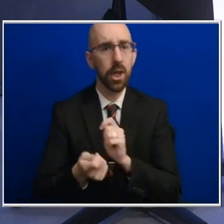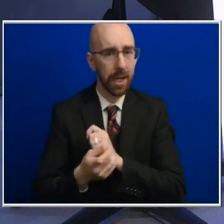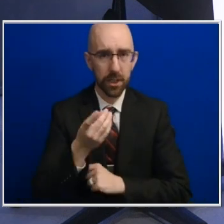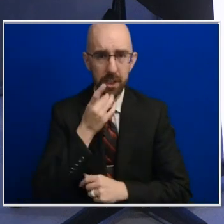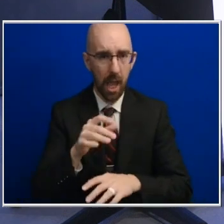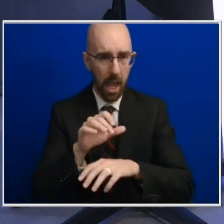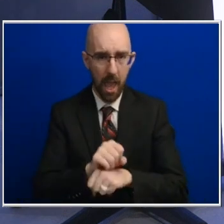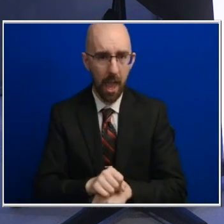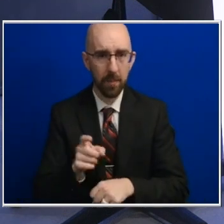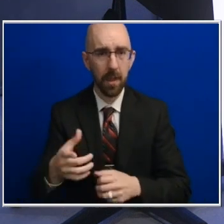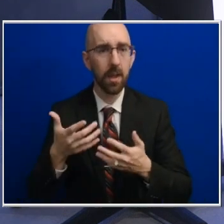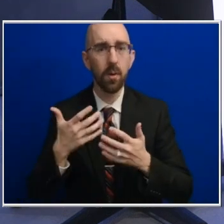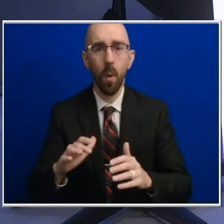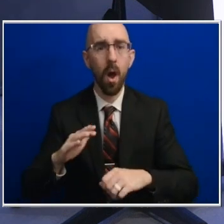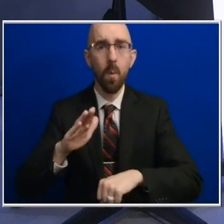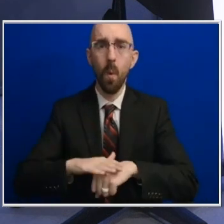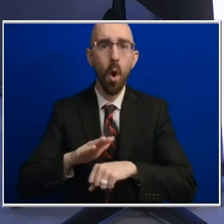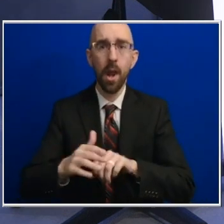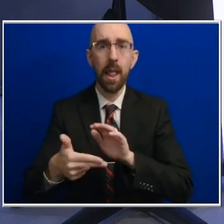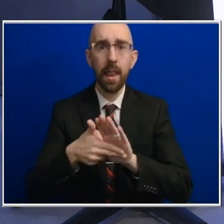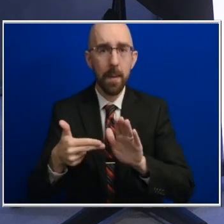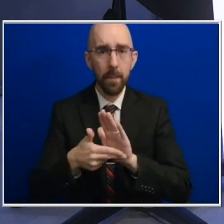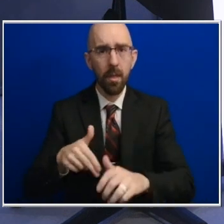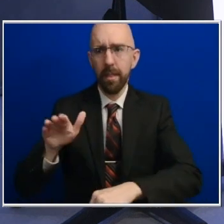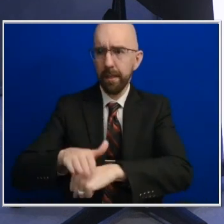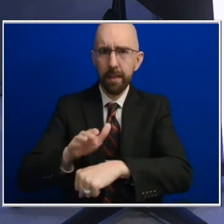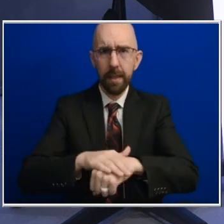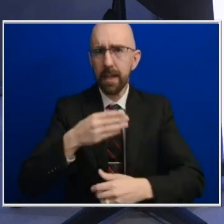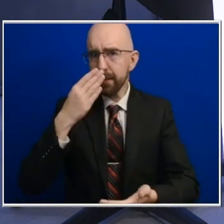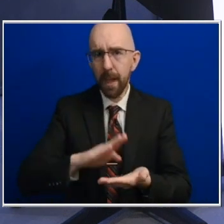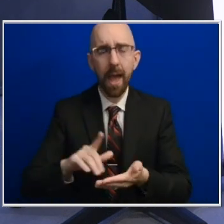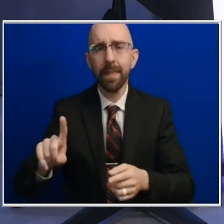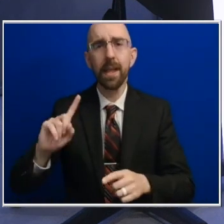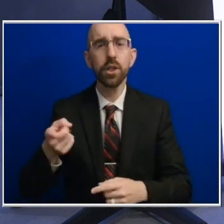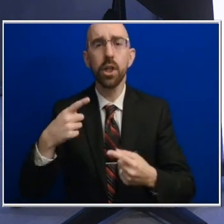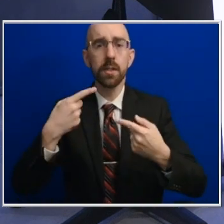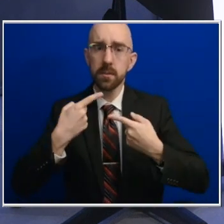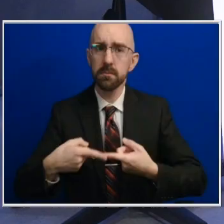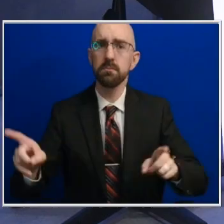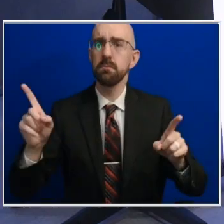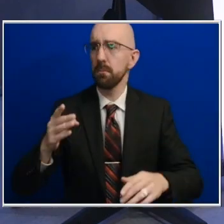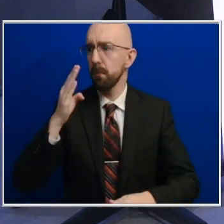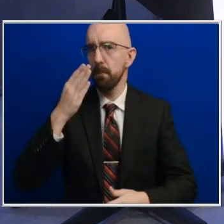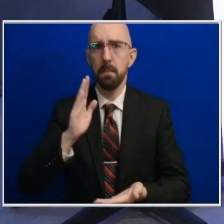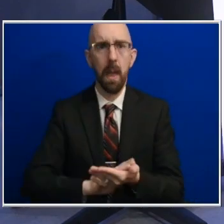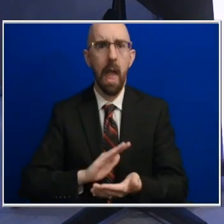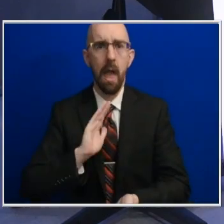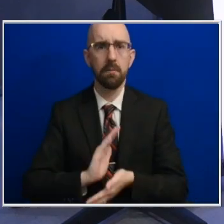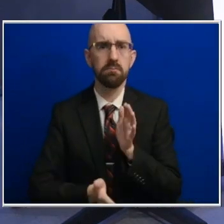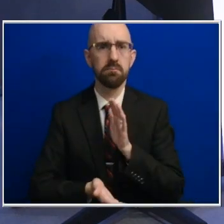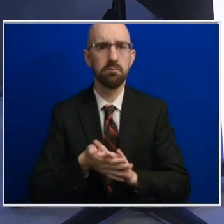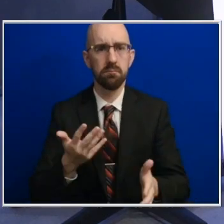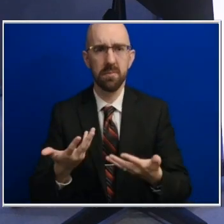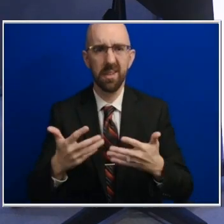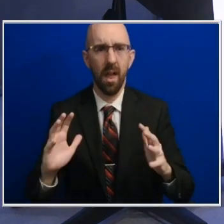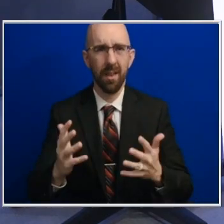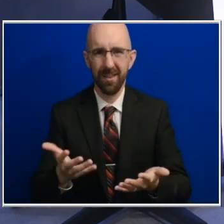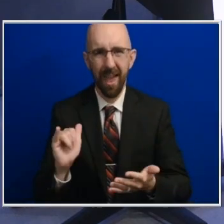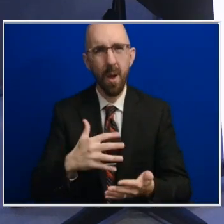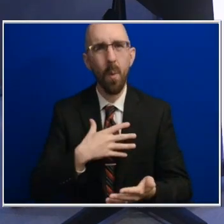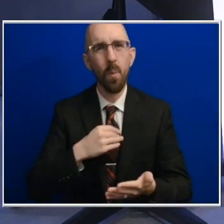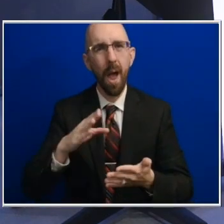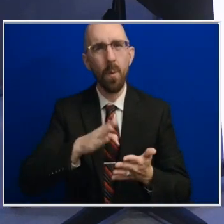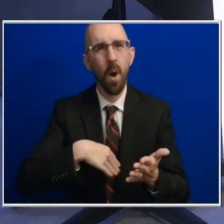warning labels. They didn't want to tell people how bad it was. They just wanted to say it in this paper, and then I guess they're done with it. I don't know, kind of a whitewash, I think. Yeah, there